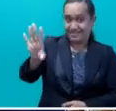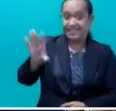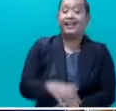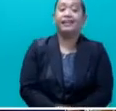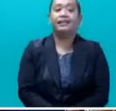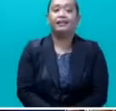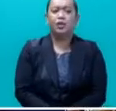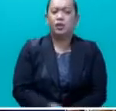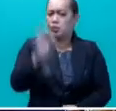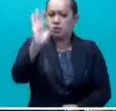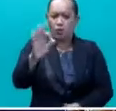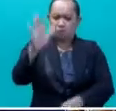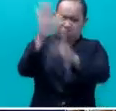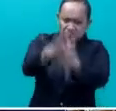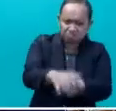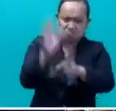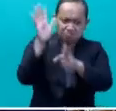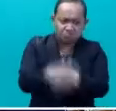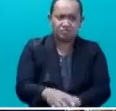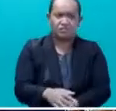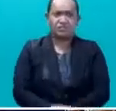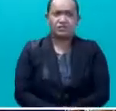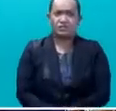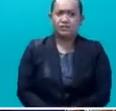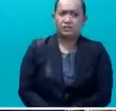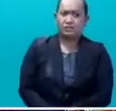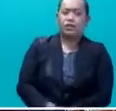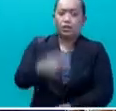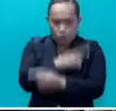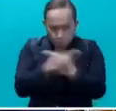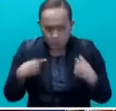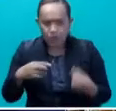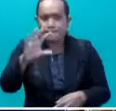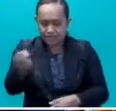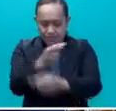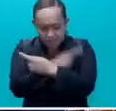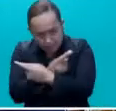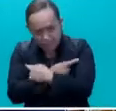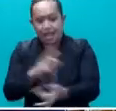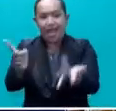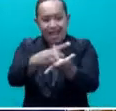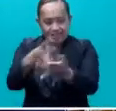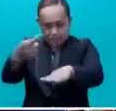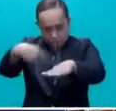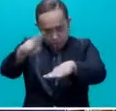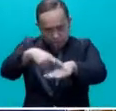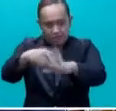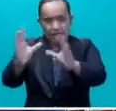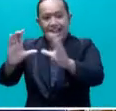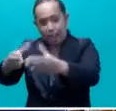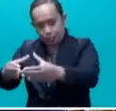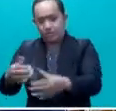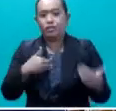when you put your hands up and pass. After it is passed, we respect it. So in the same manner, respect the decisions of the council